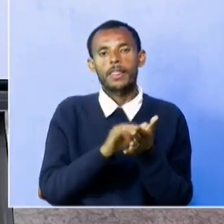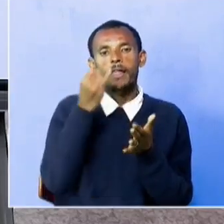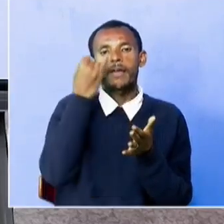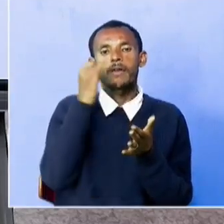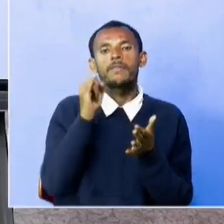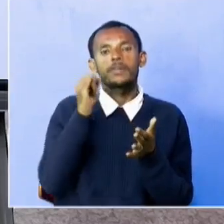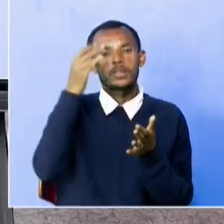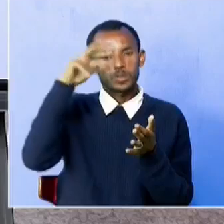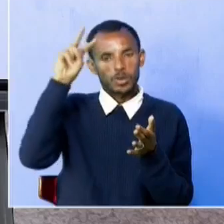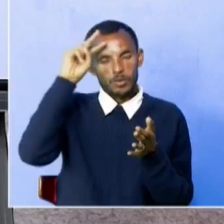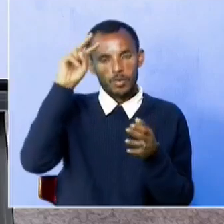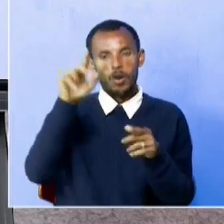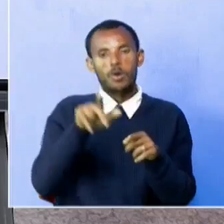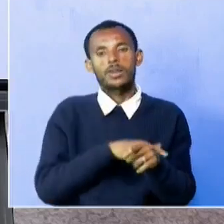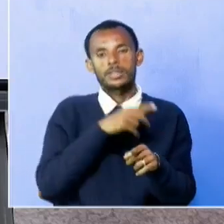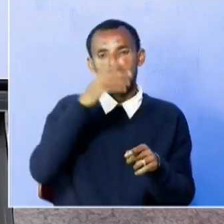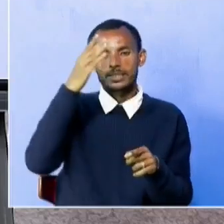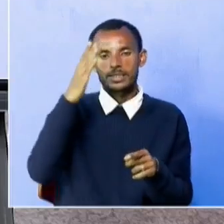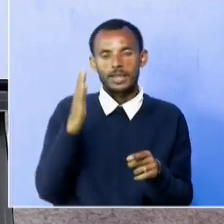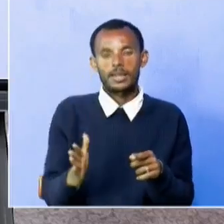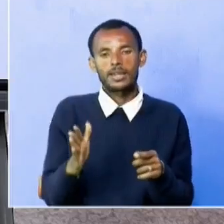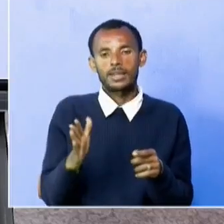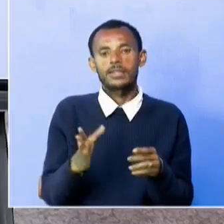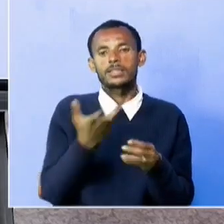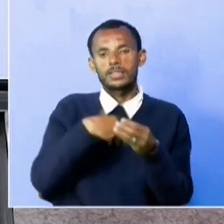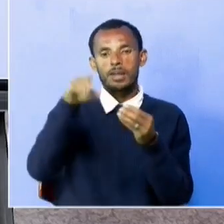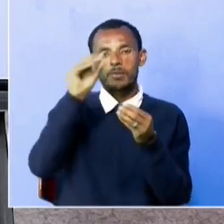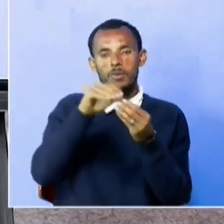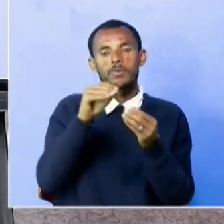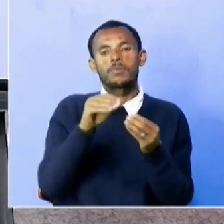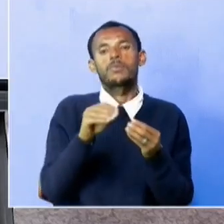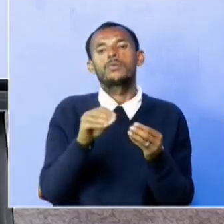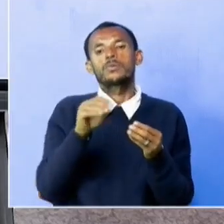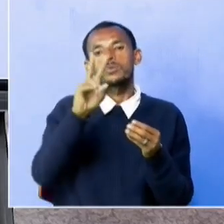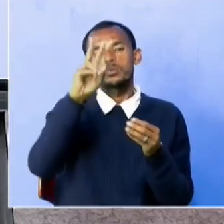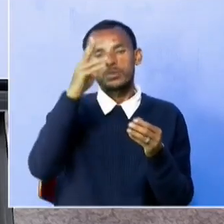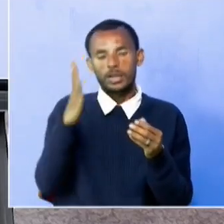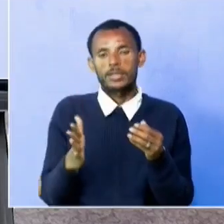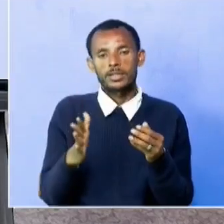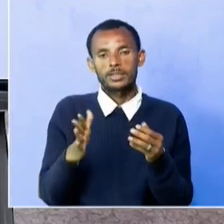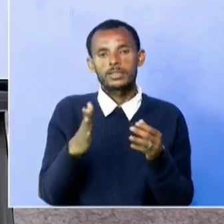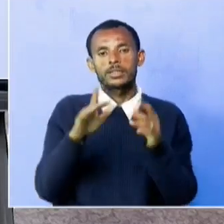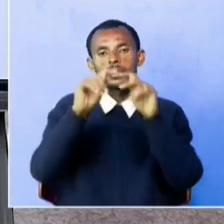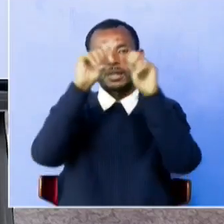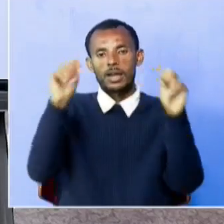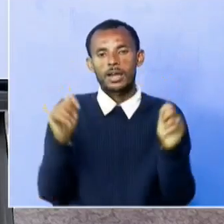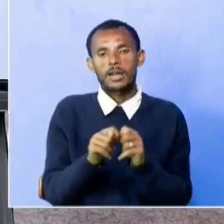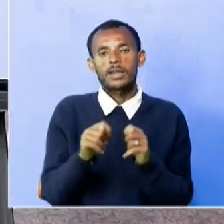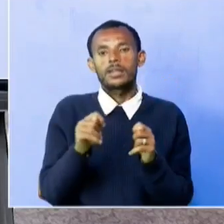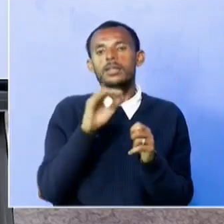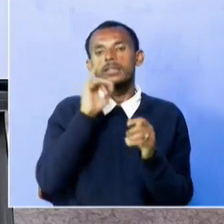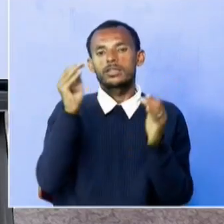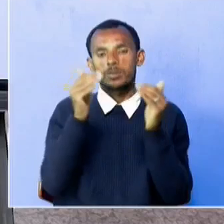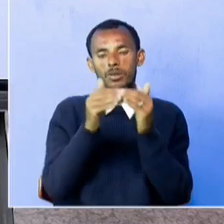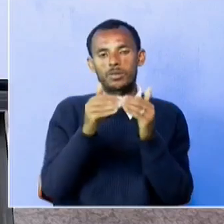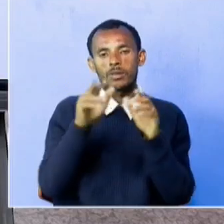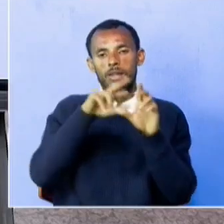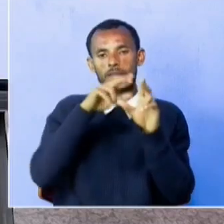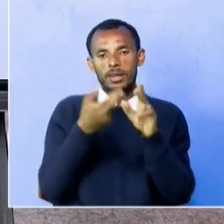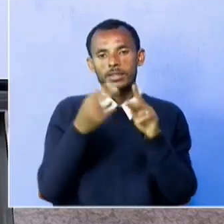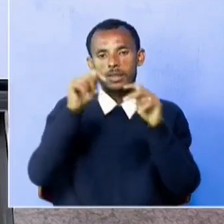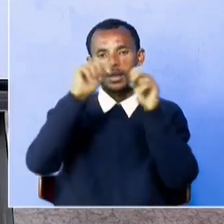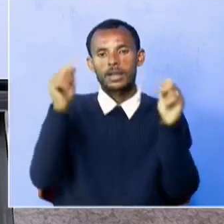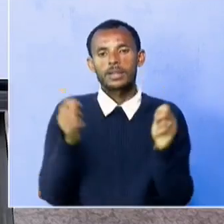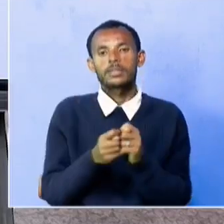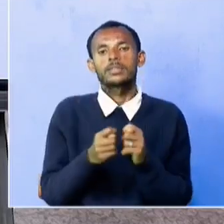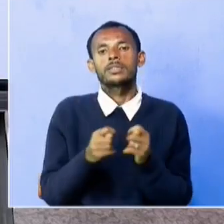if the square of the longest side is the sum of the square of the other two legs, then the triangle is a right angle triangle. Okay, so